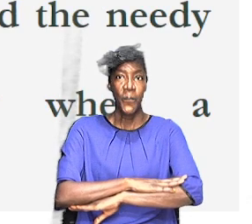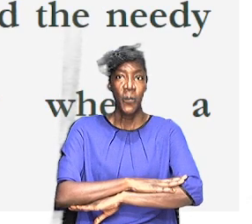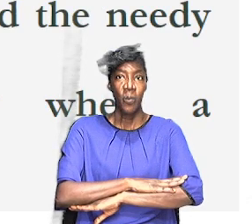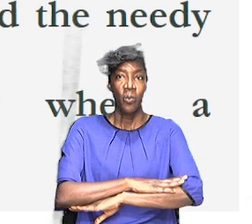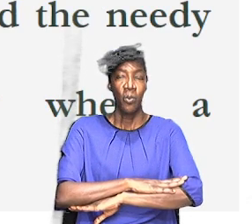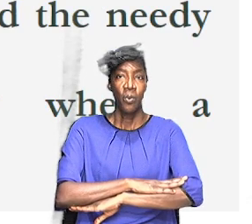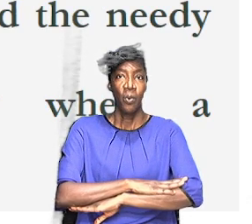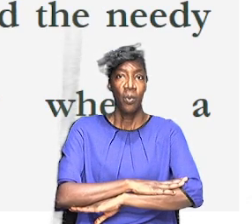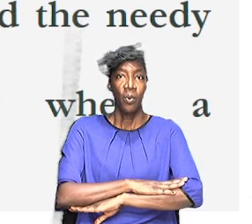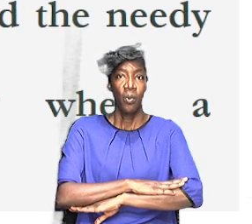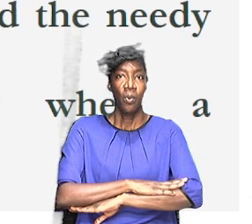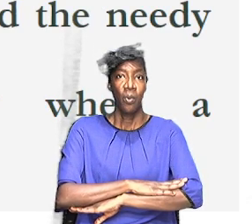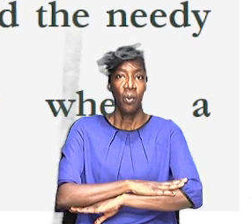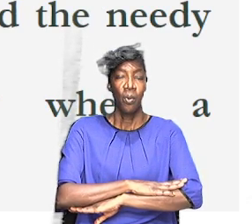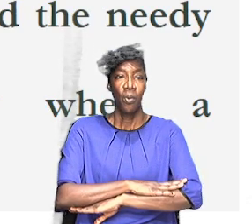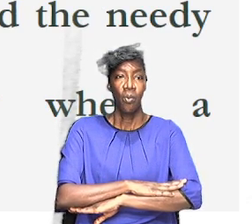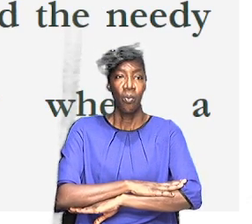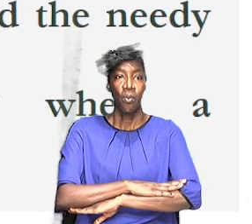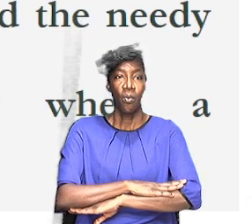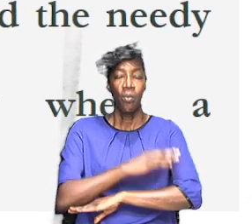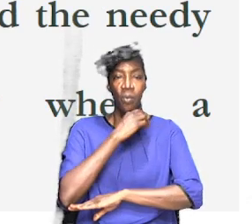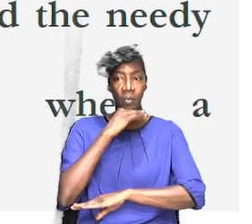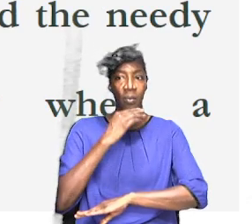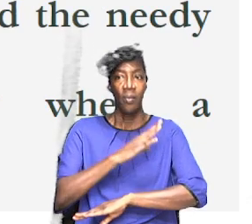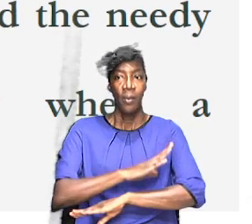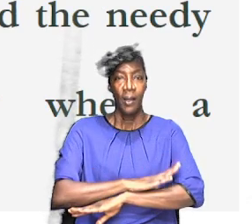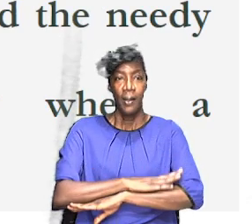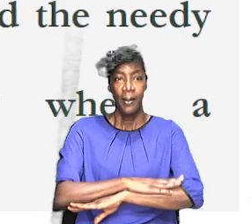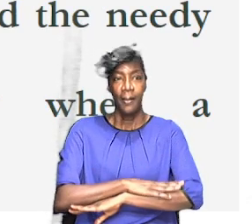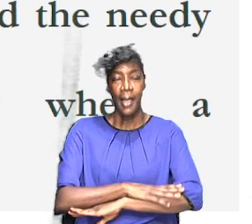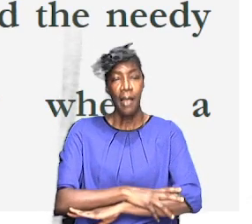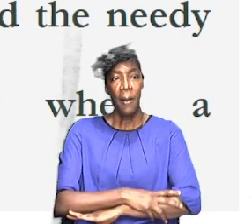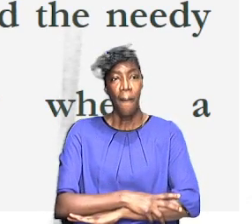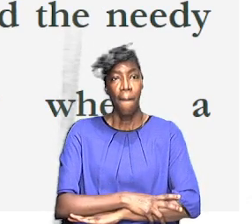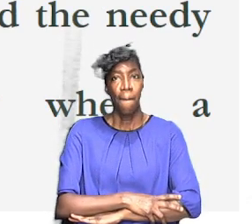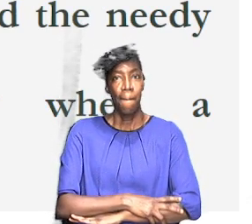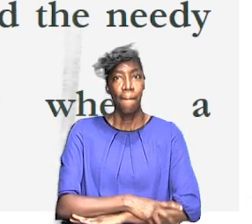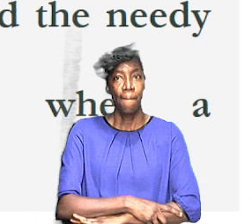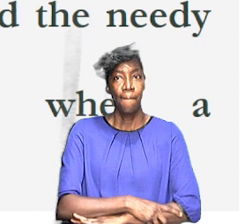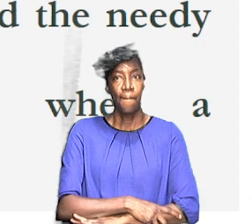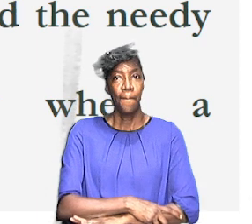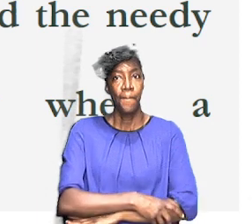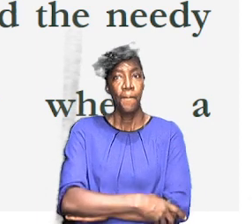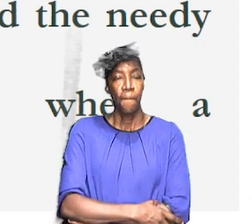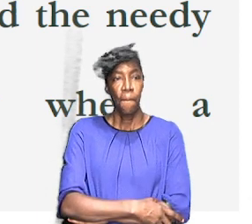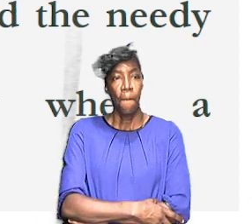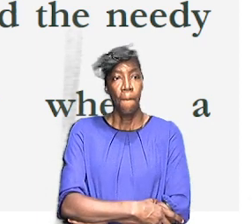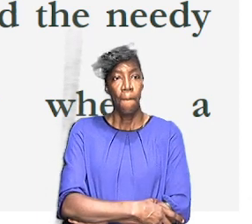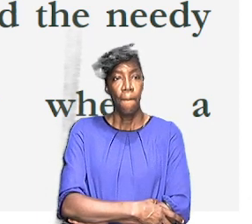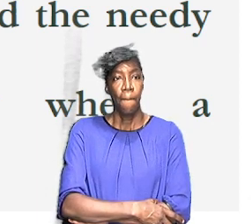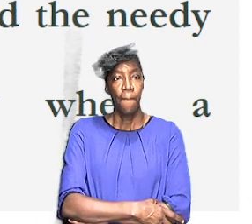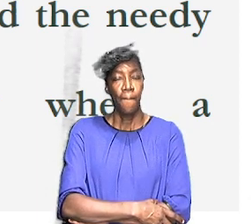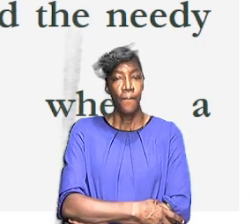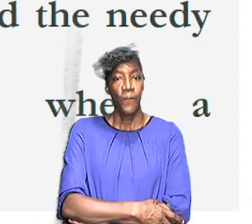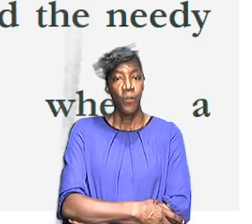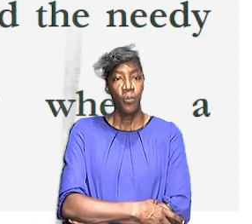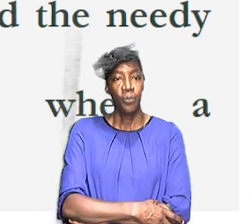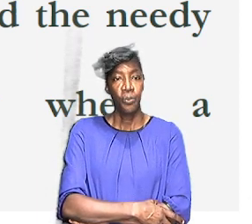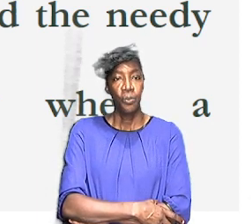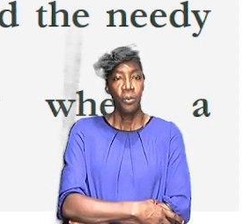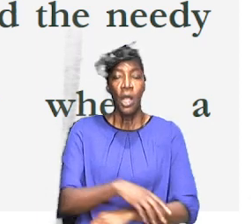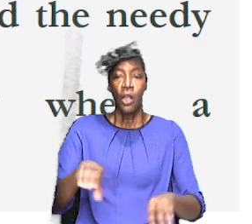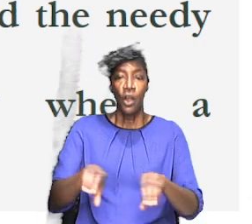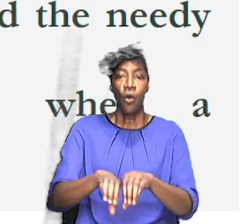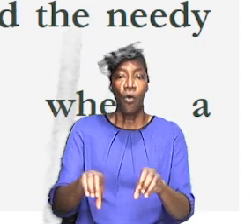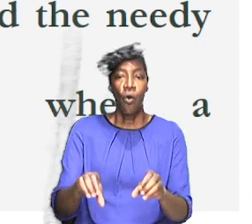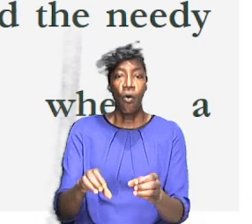time. Now, here's where we're going to go. Here's where we're going to go into a little bit more the culture as it relates